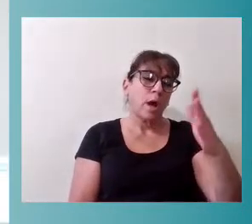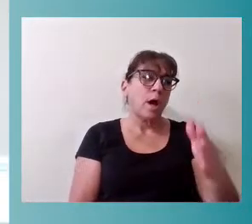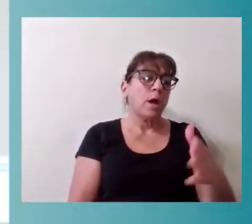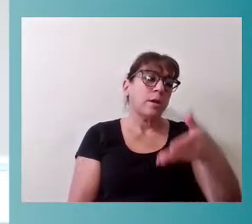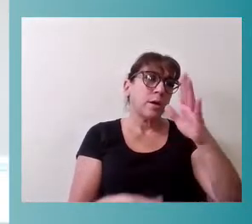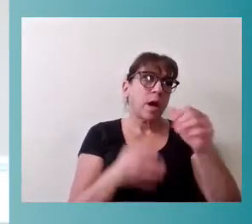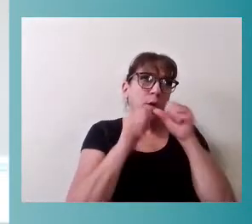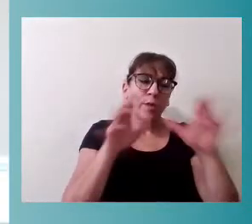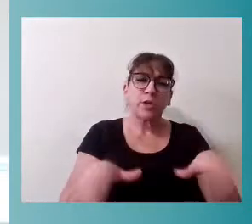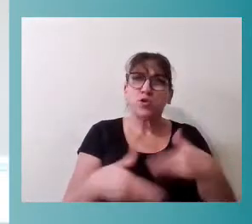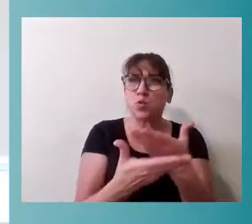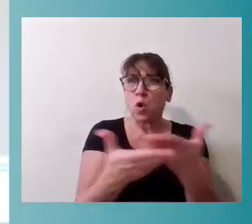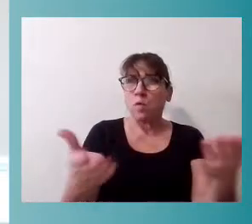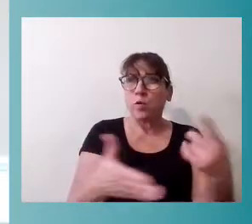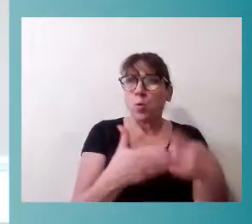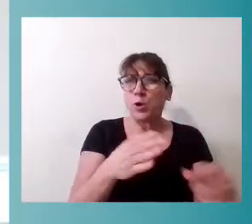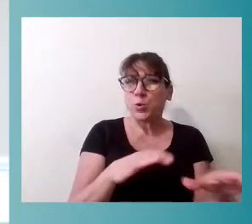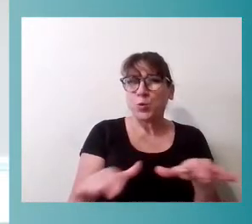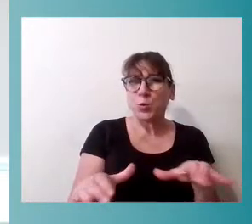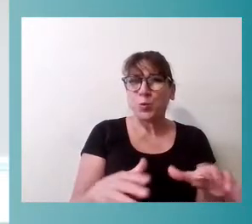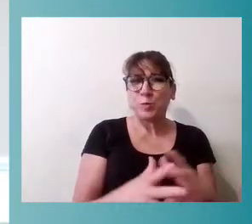all of you for what you do.